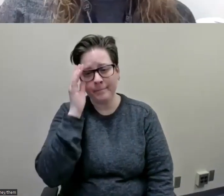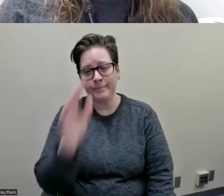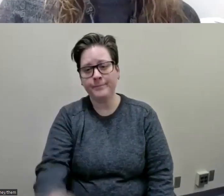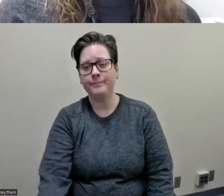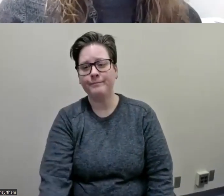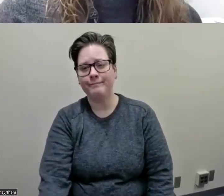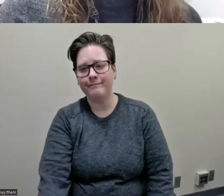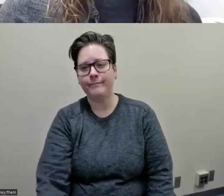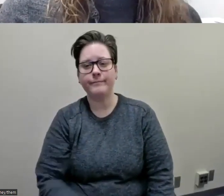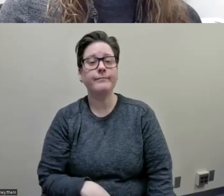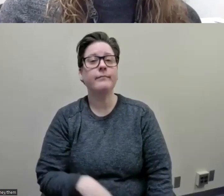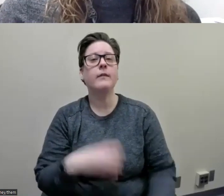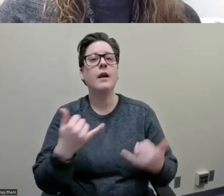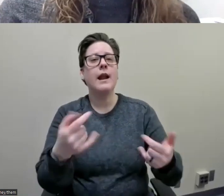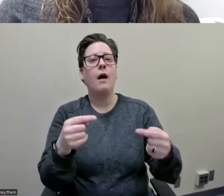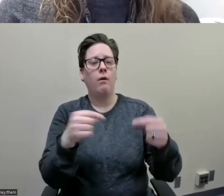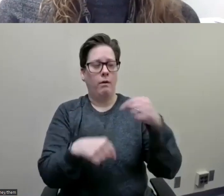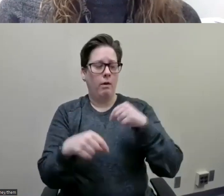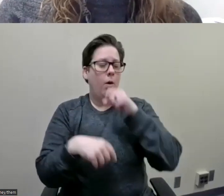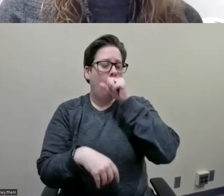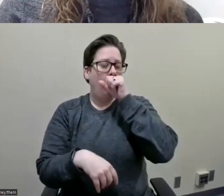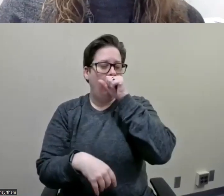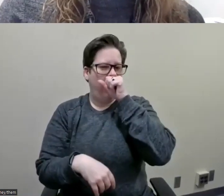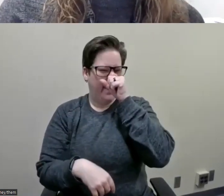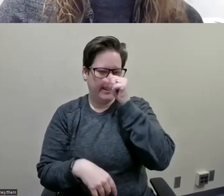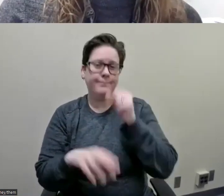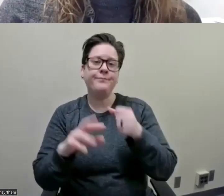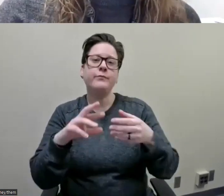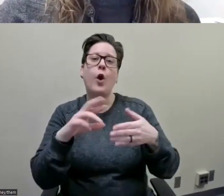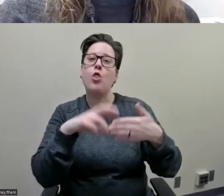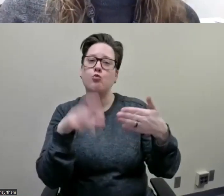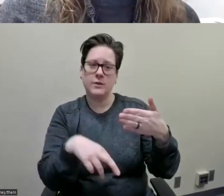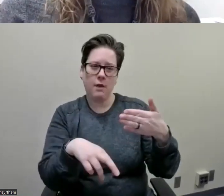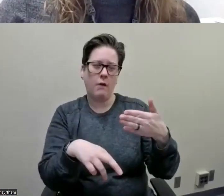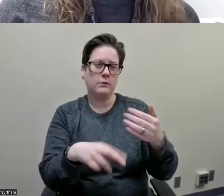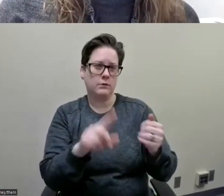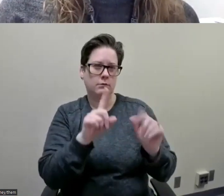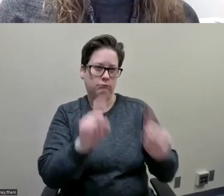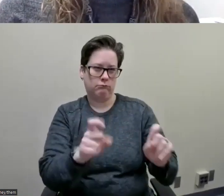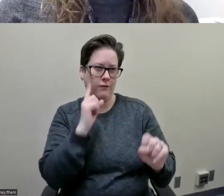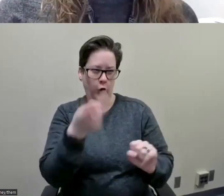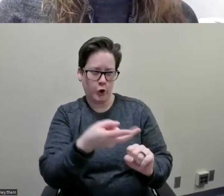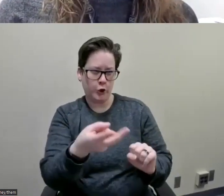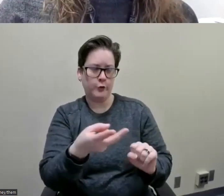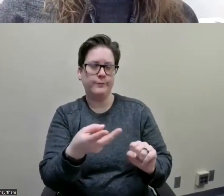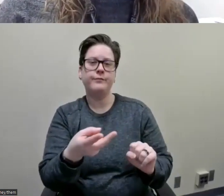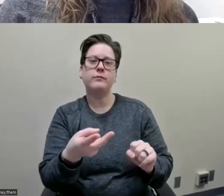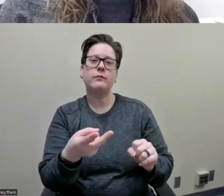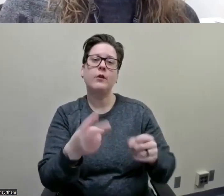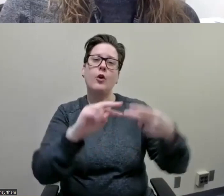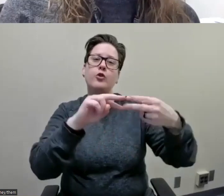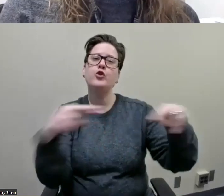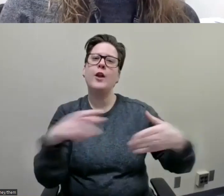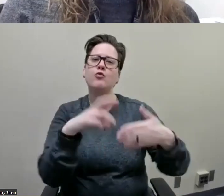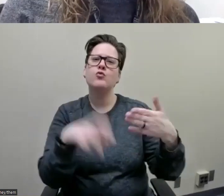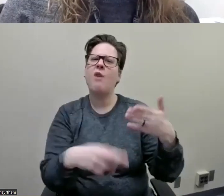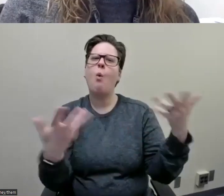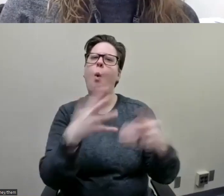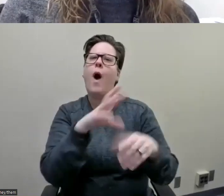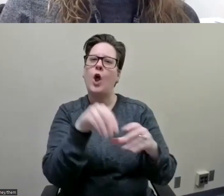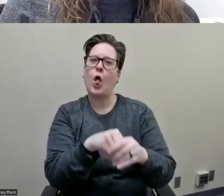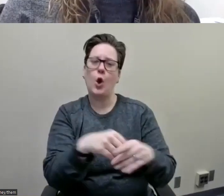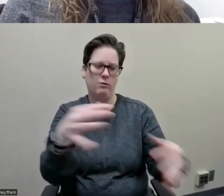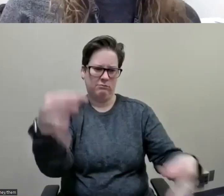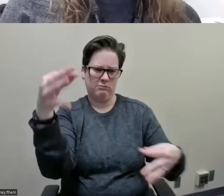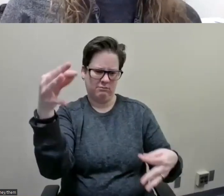All right, going back to those genetic results, Ken and Ashley, what do genetic results include? So when you get that back, what